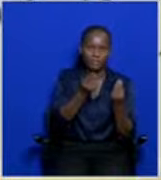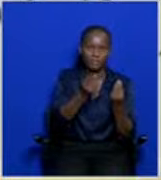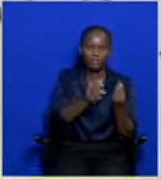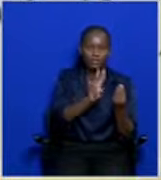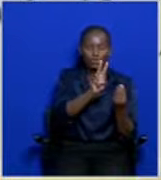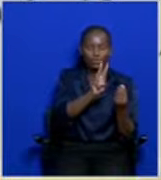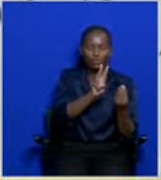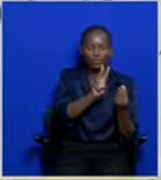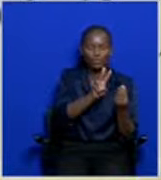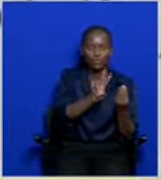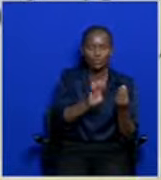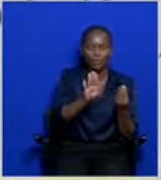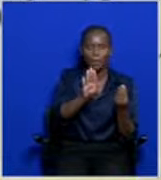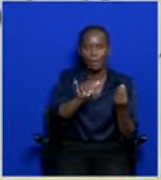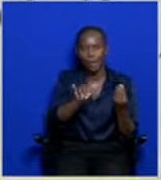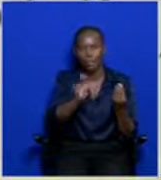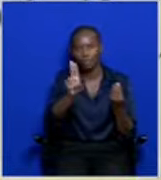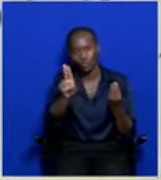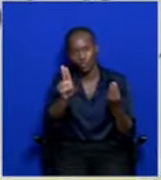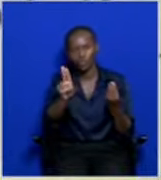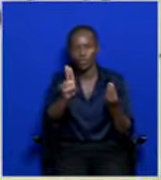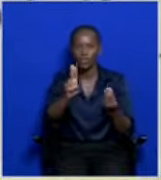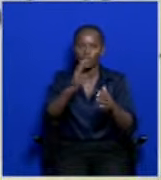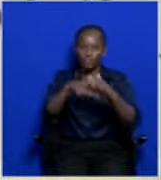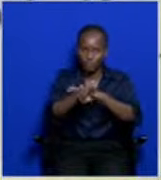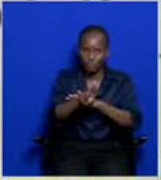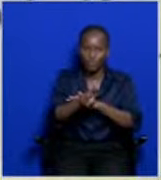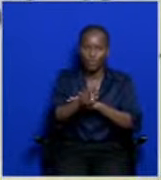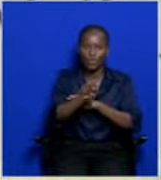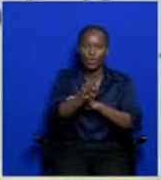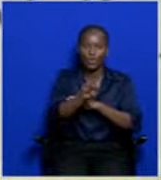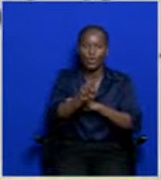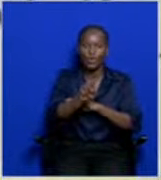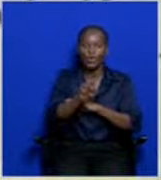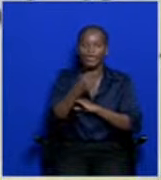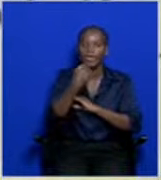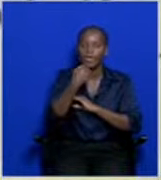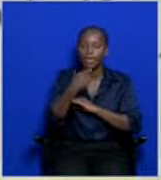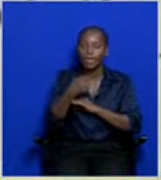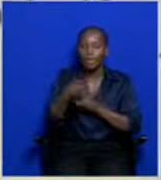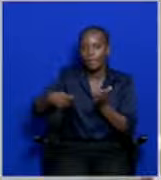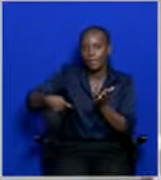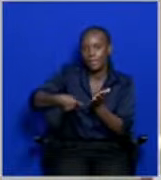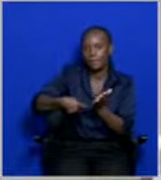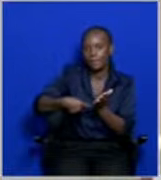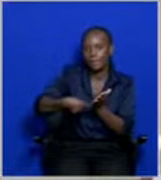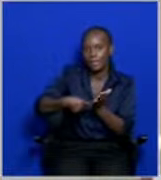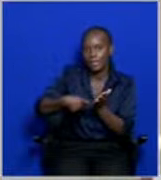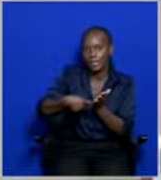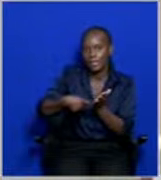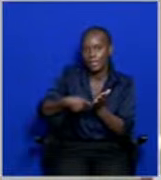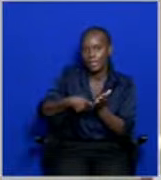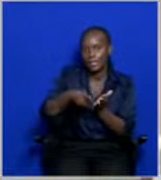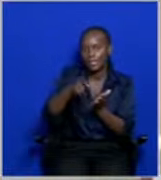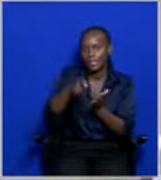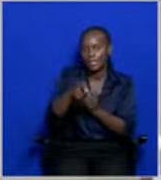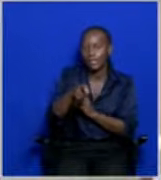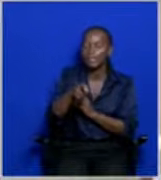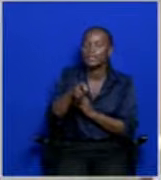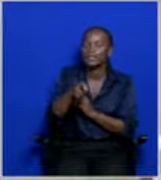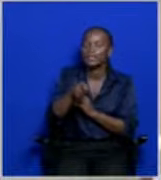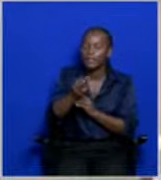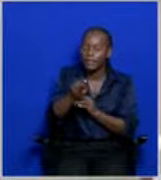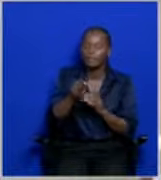you provide the serial number. Then it states the video footage shows the